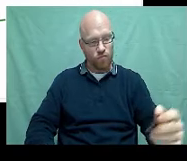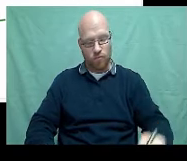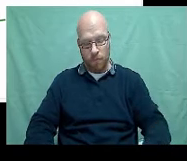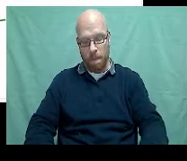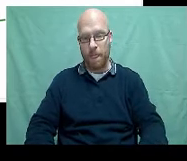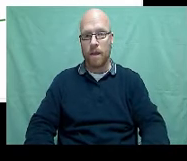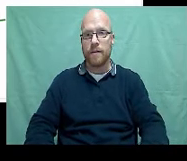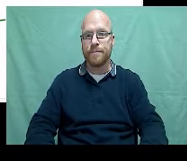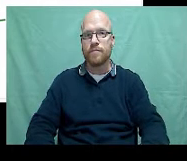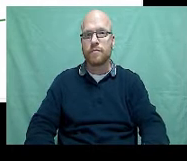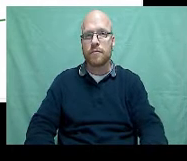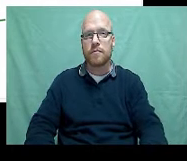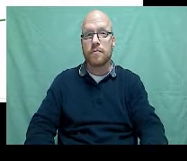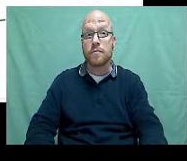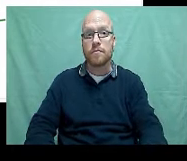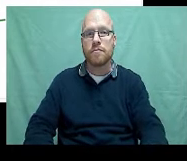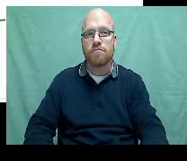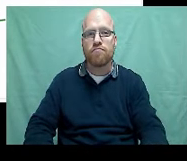h